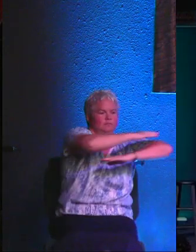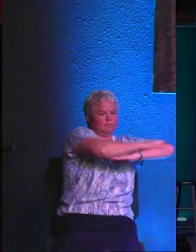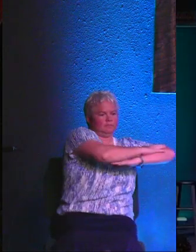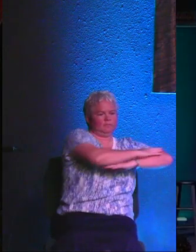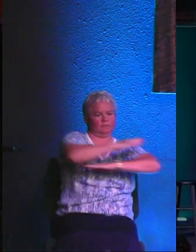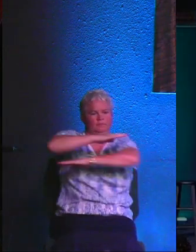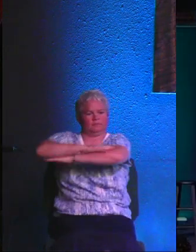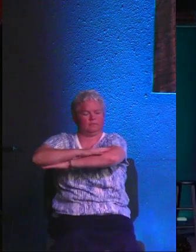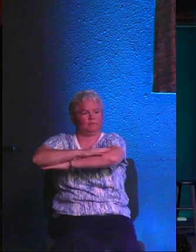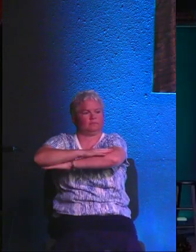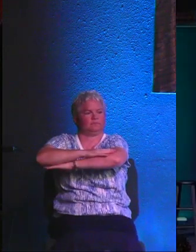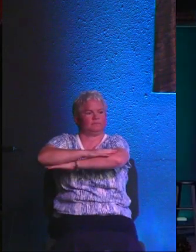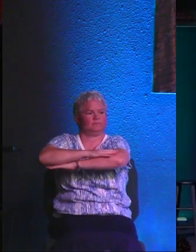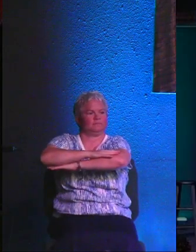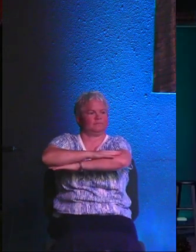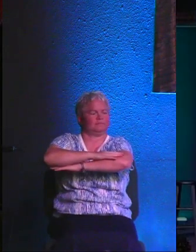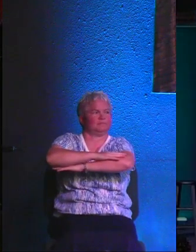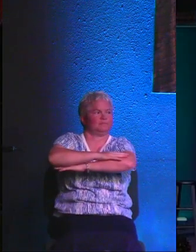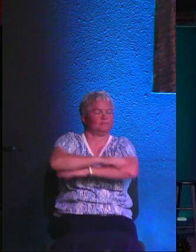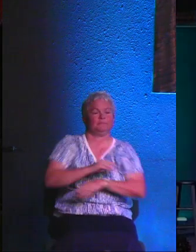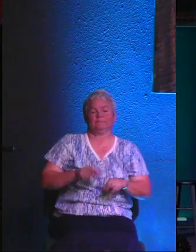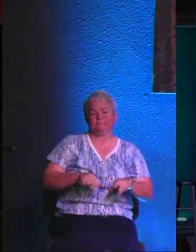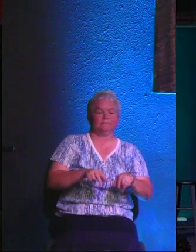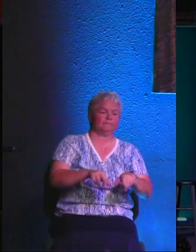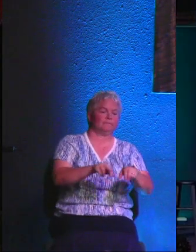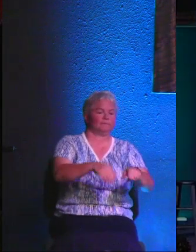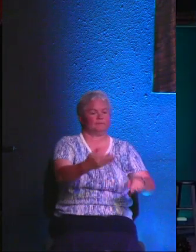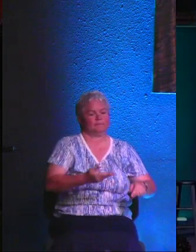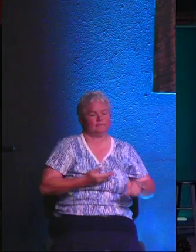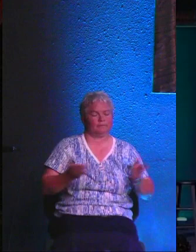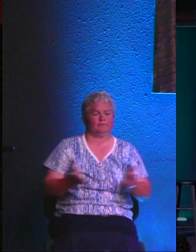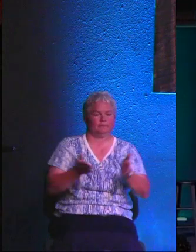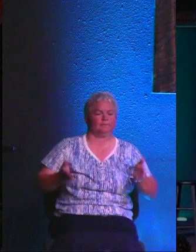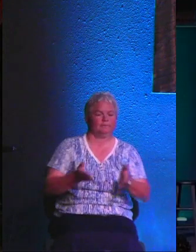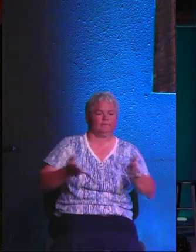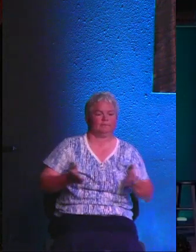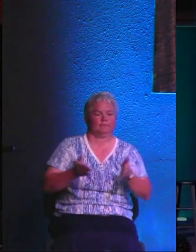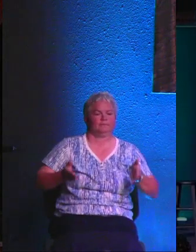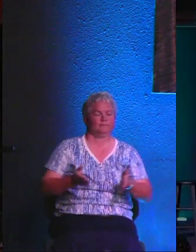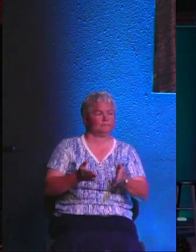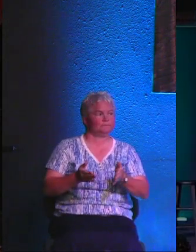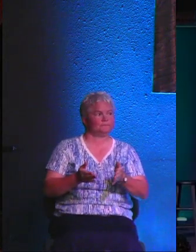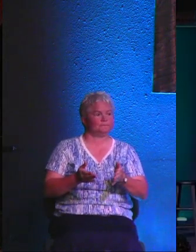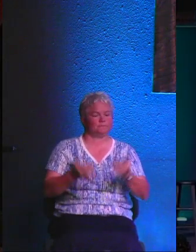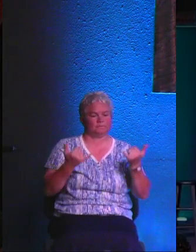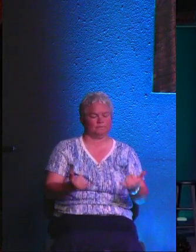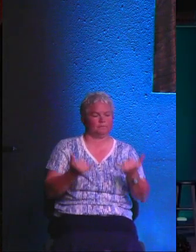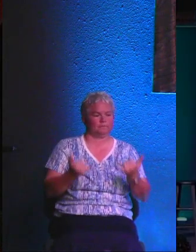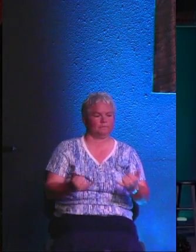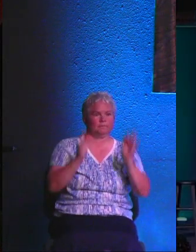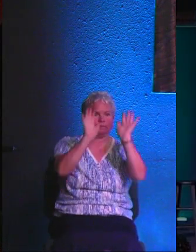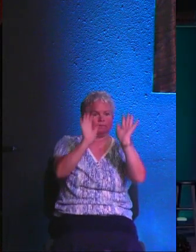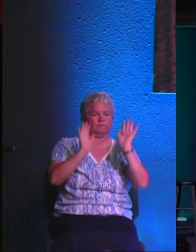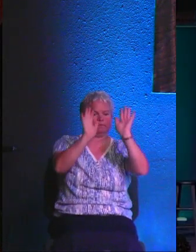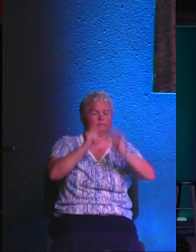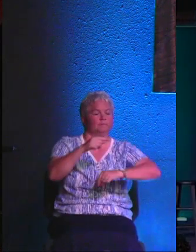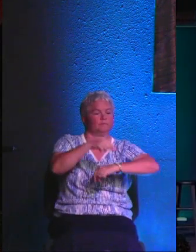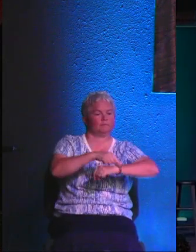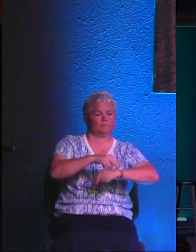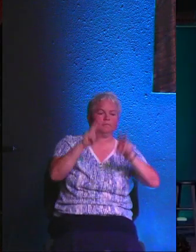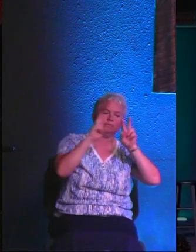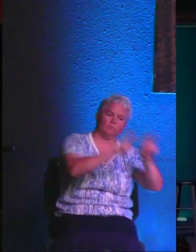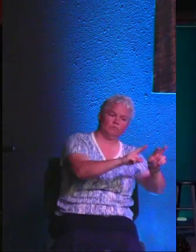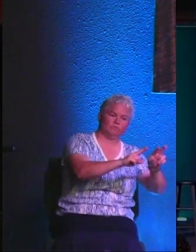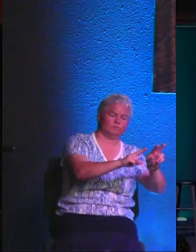and we'll just do that. So you guys can just welcome them, encourage them, so into them today. It'll just be a great time. If you're